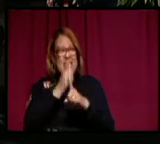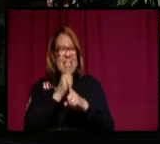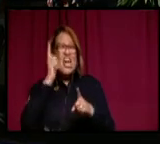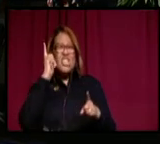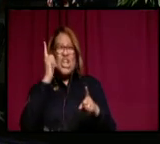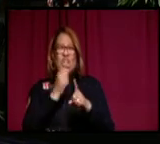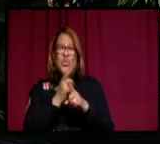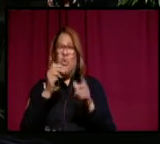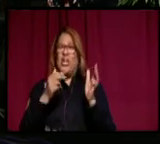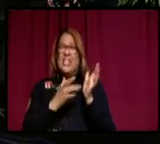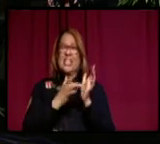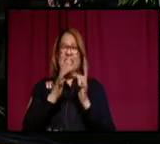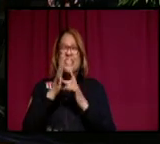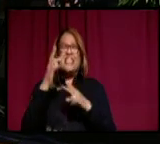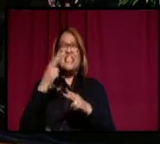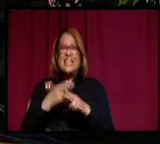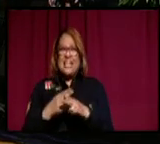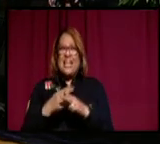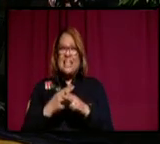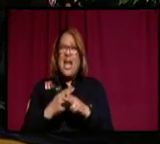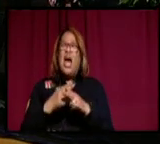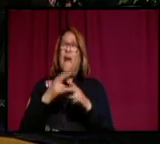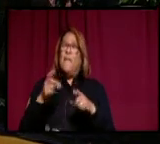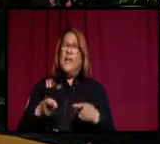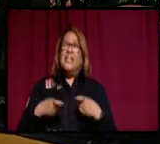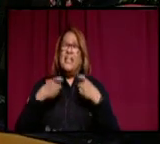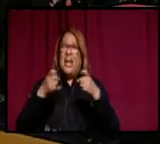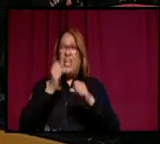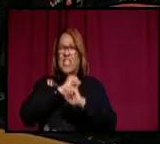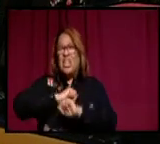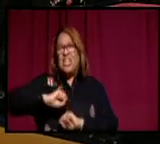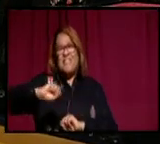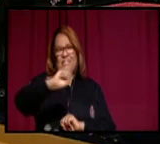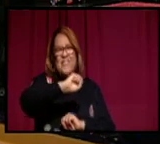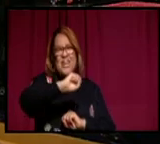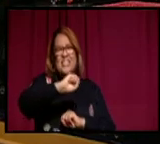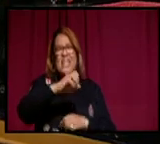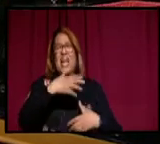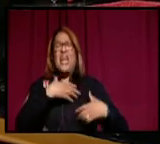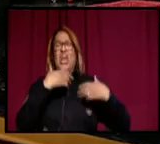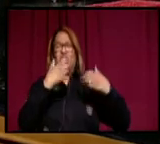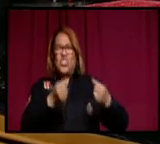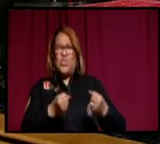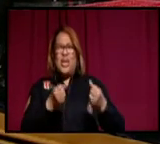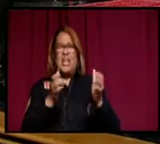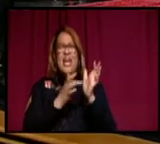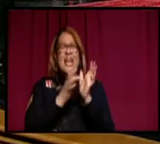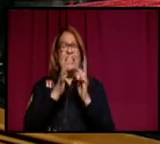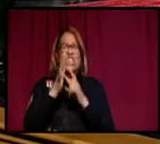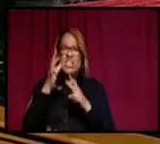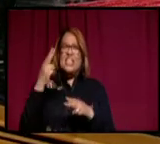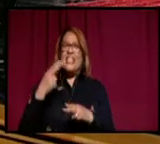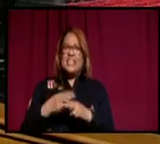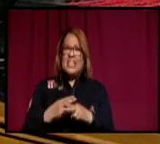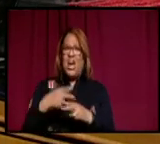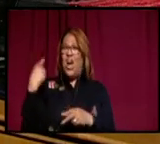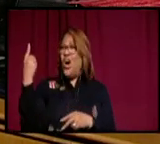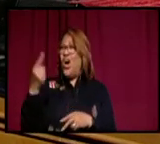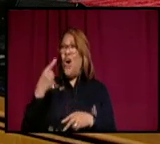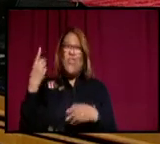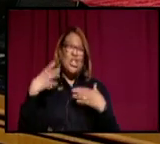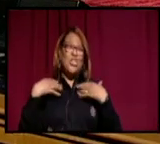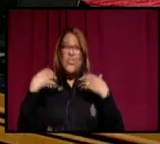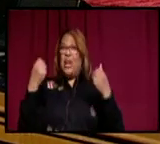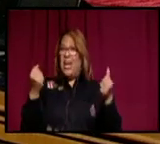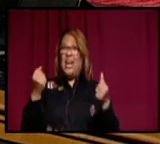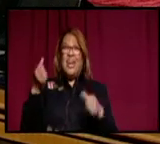mighty name of Jesus Christ, be their defense, Father. Be their strength tonight. In Jesus' mighty name. God, only you can heal during